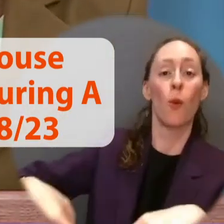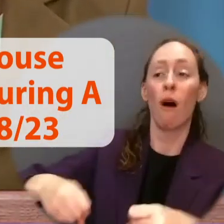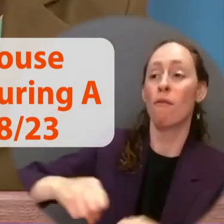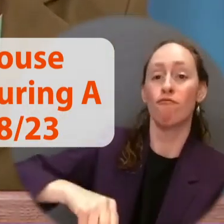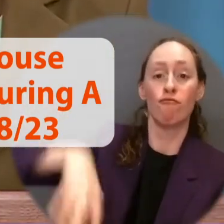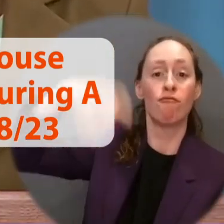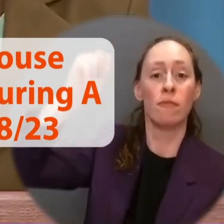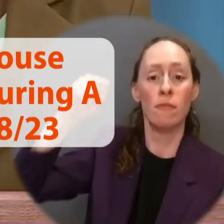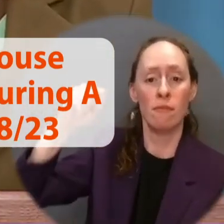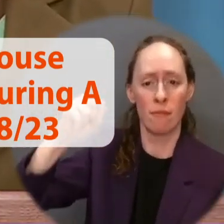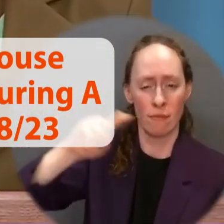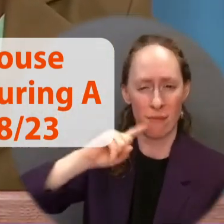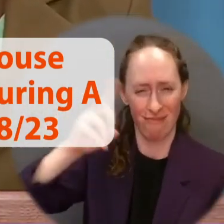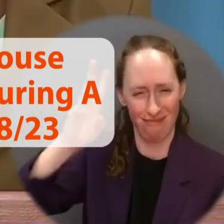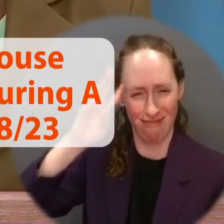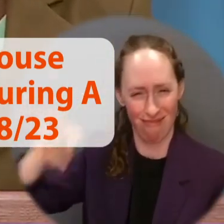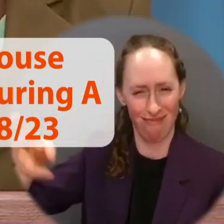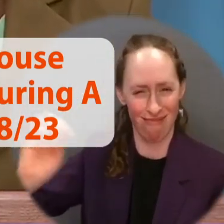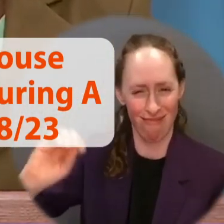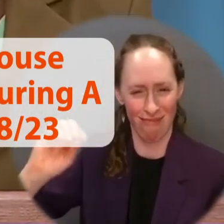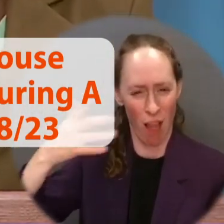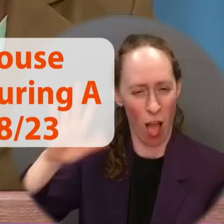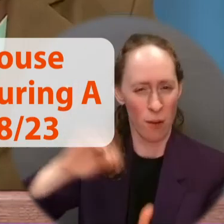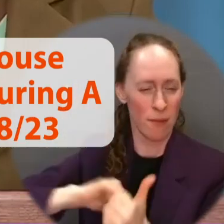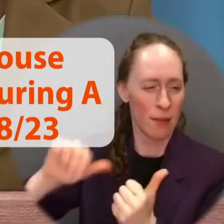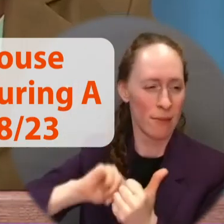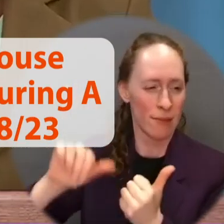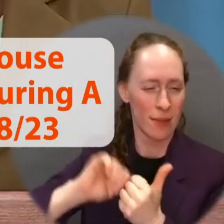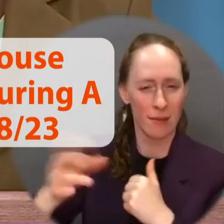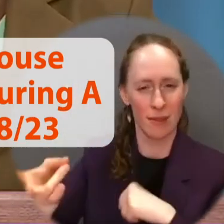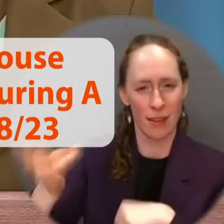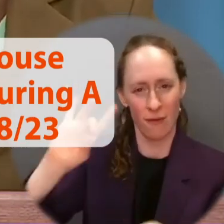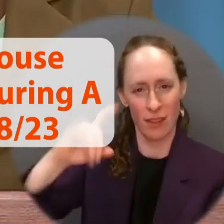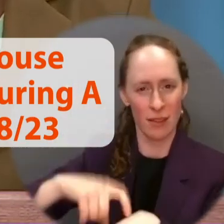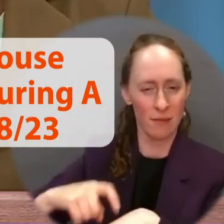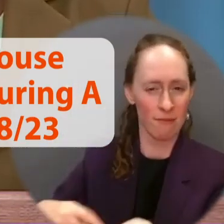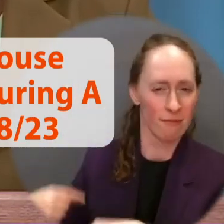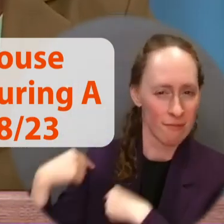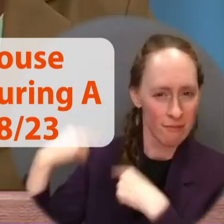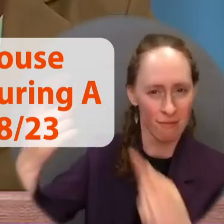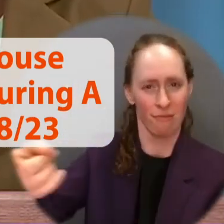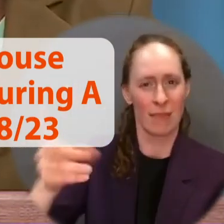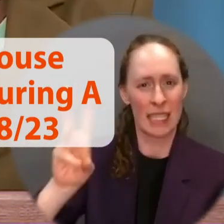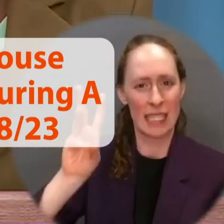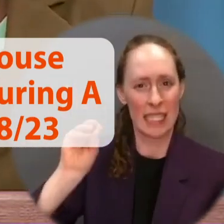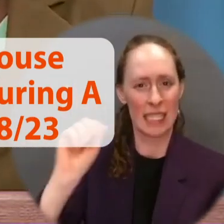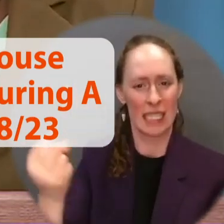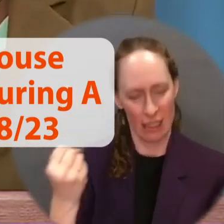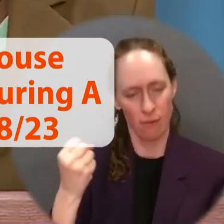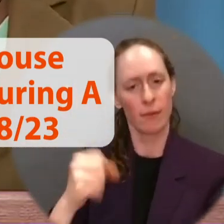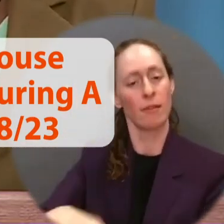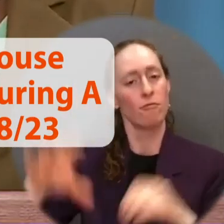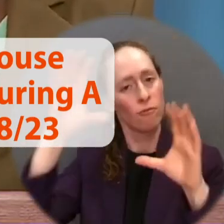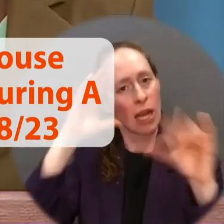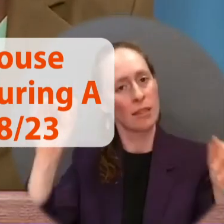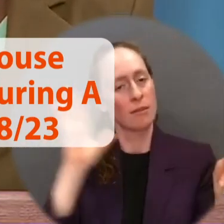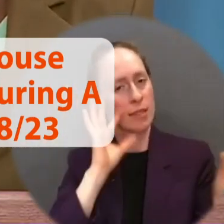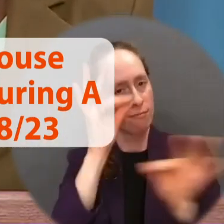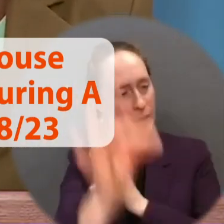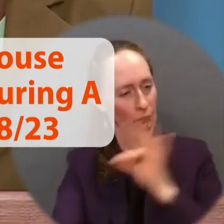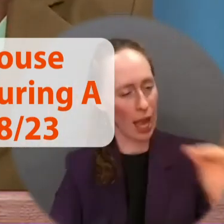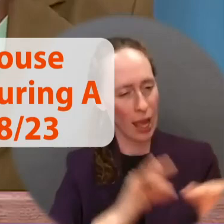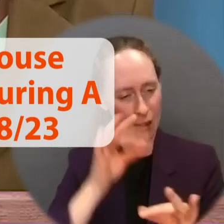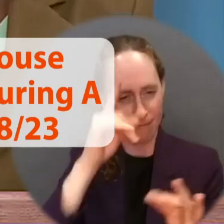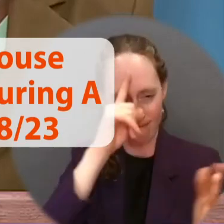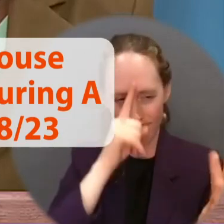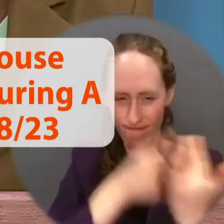since 1960. This is their constitutional duty. Congress must act. That's what the president's going to make very clear with the leaders